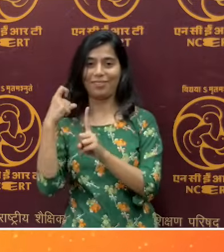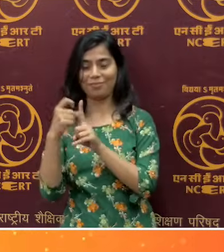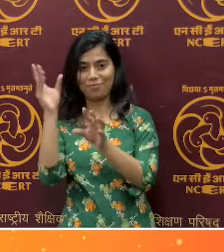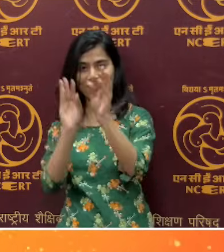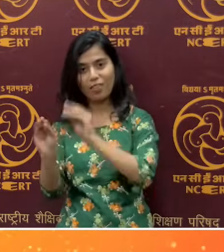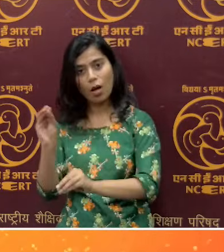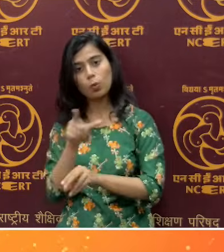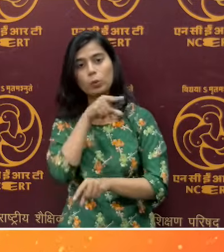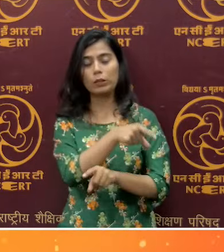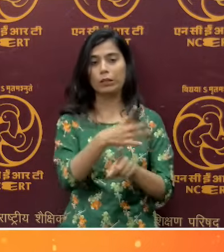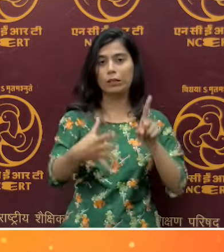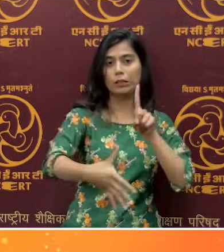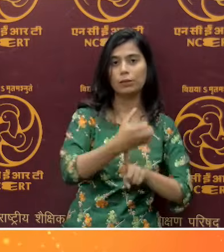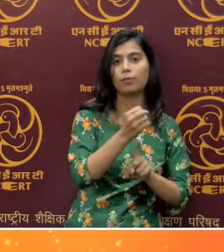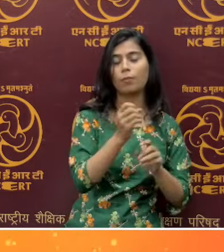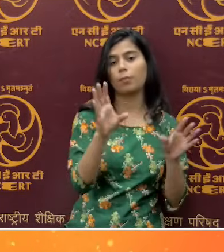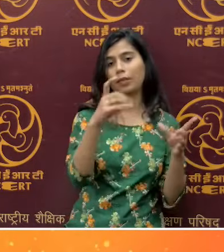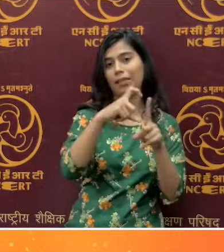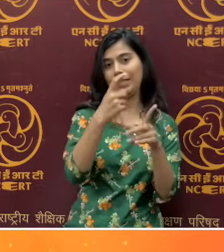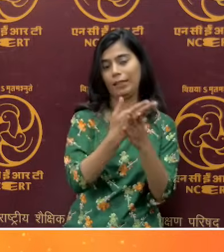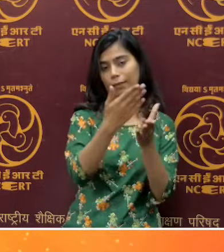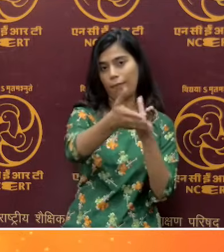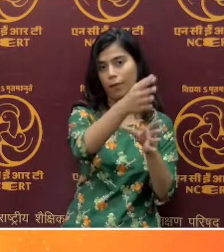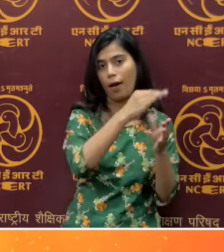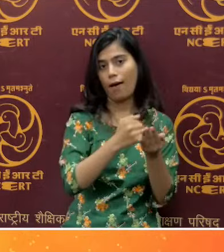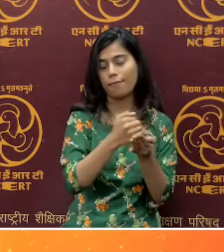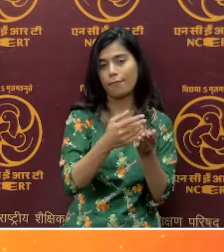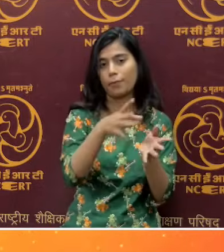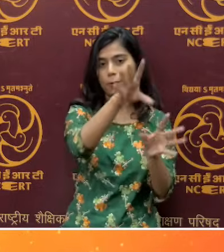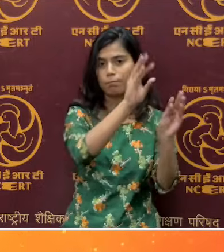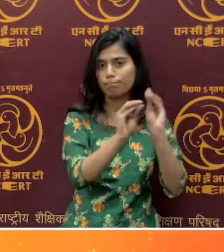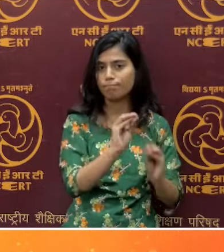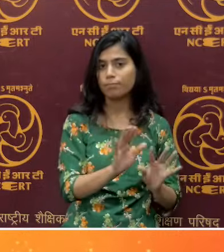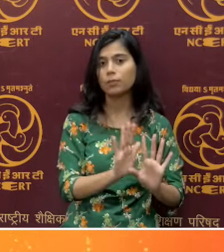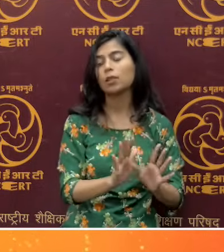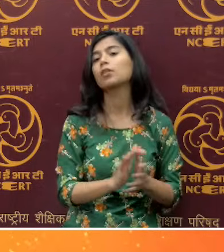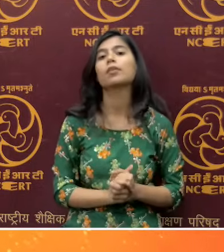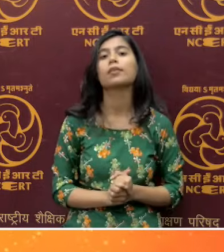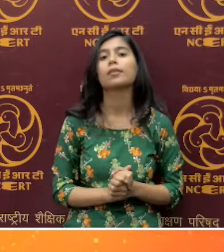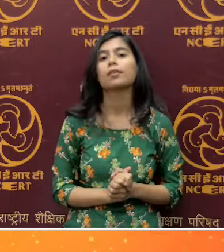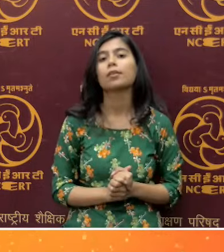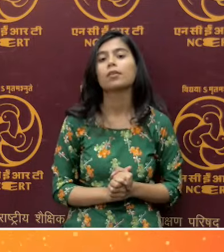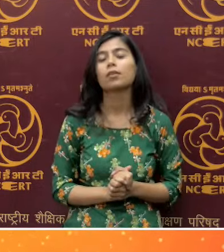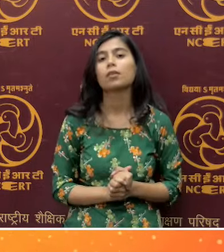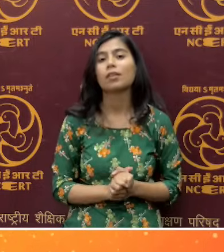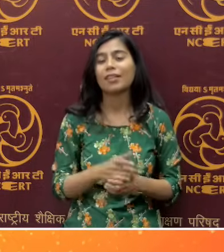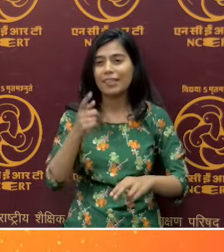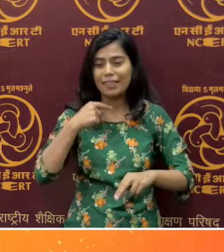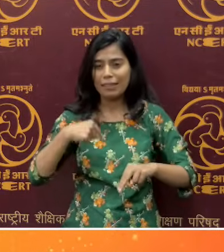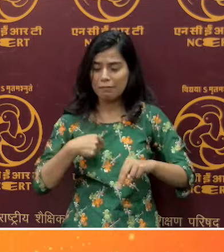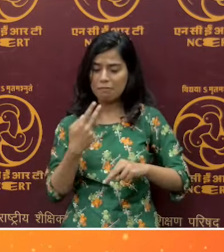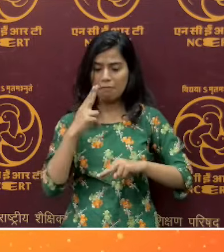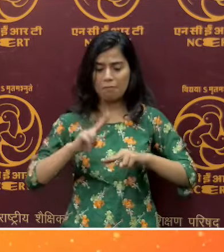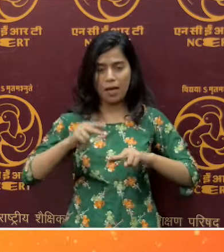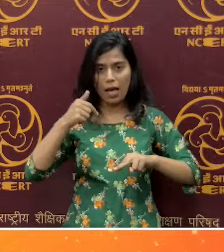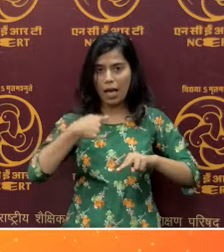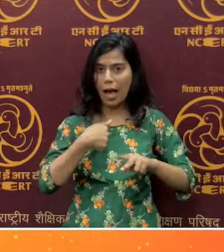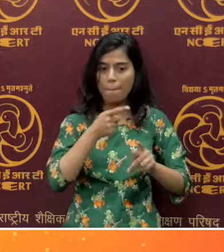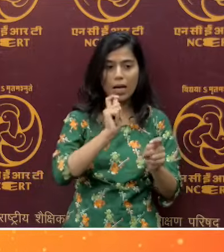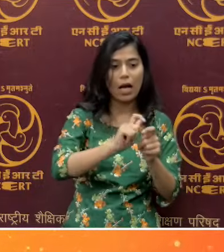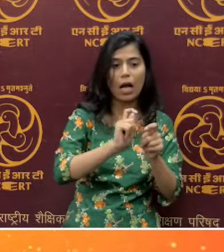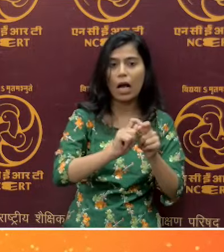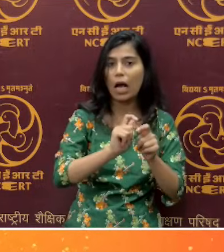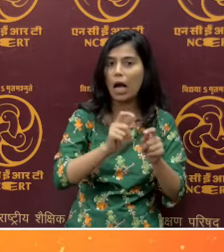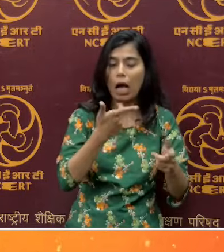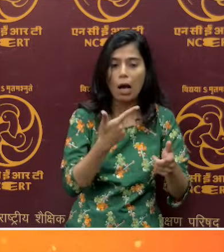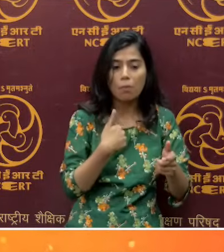Here success pop-up is showing. Here as I am not associated with any school, so I am showing as a add school.